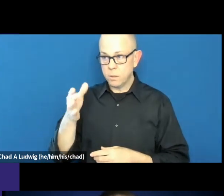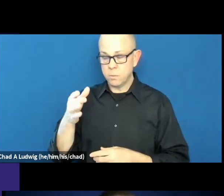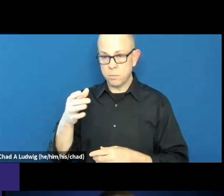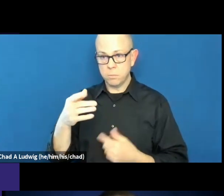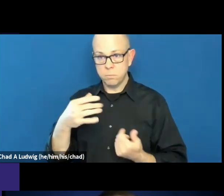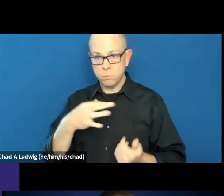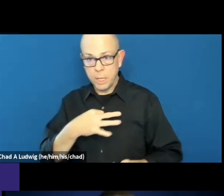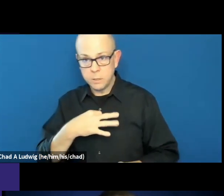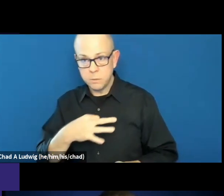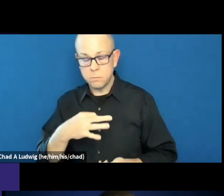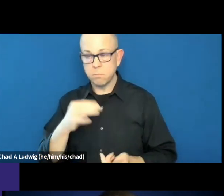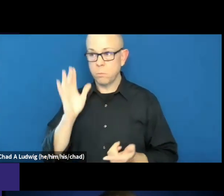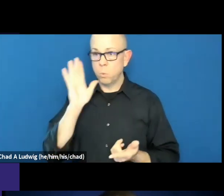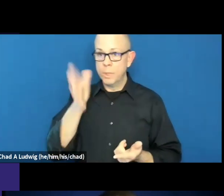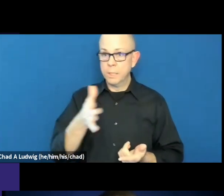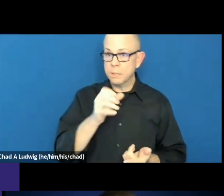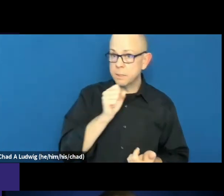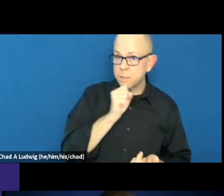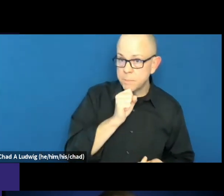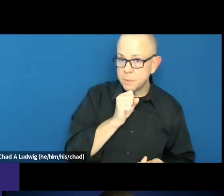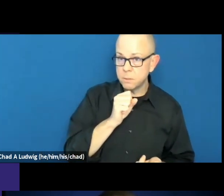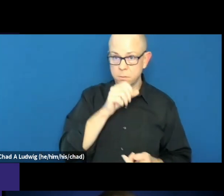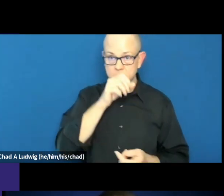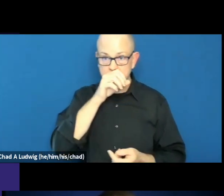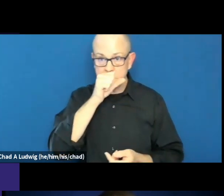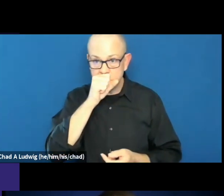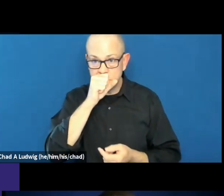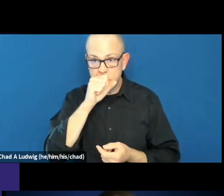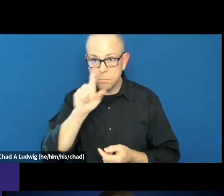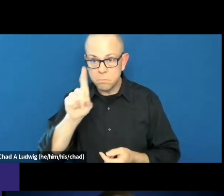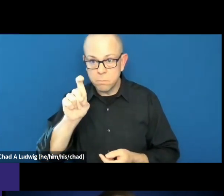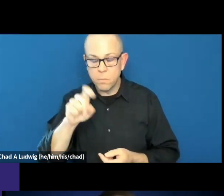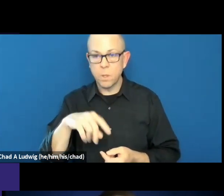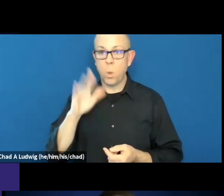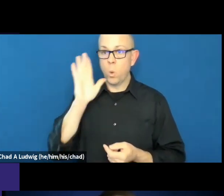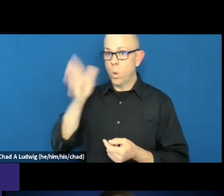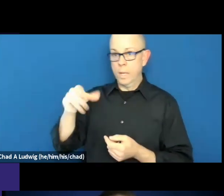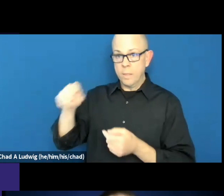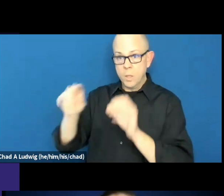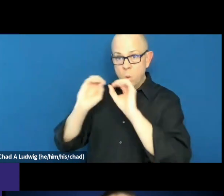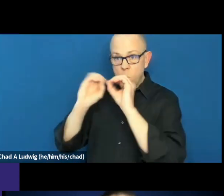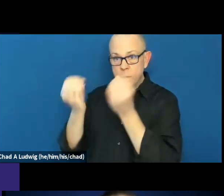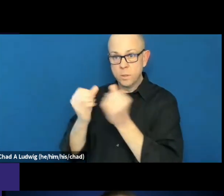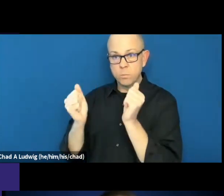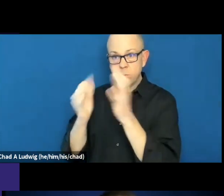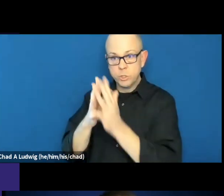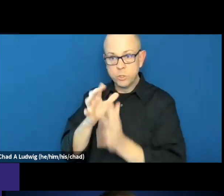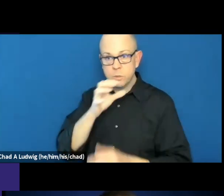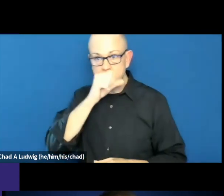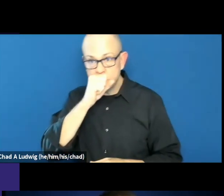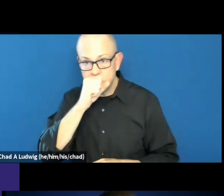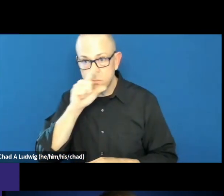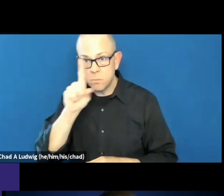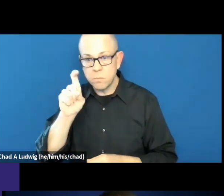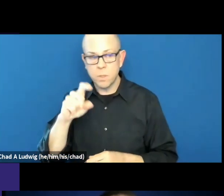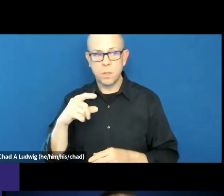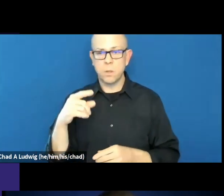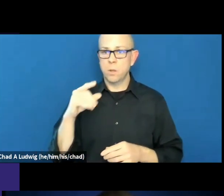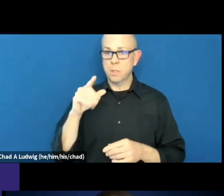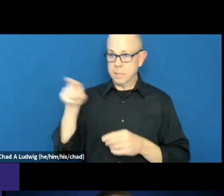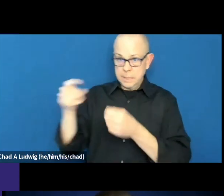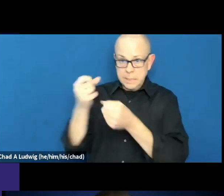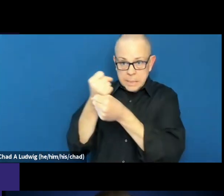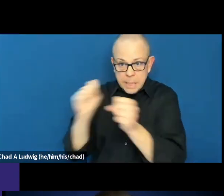about confidentiality and whether or not Chad or Sammy are going to keep their information confidential,